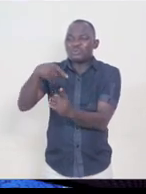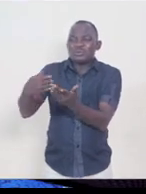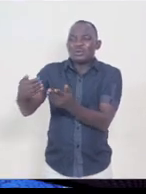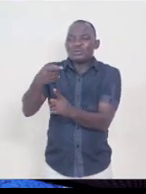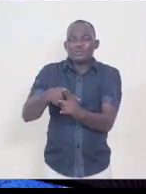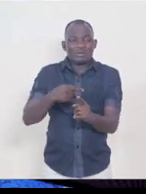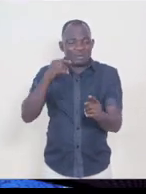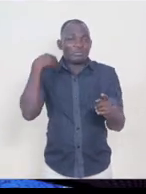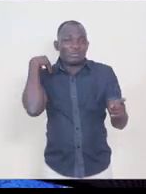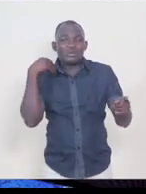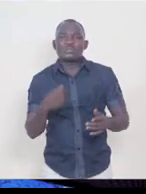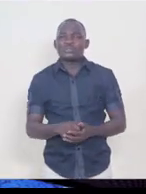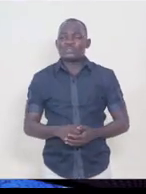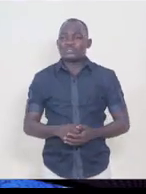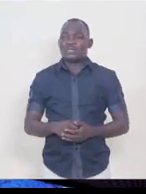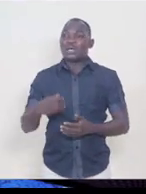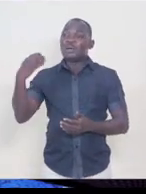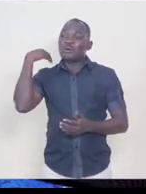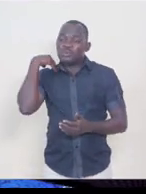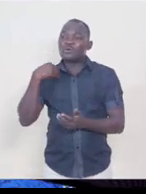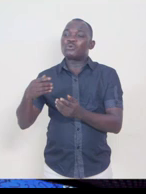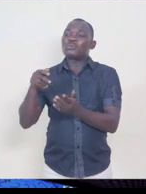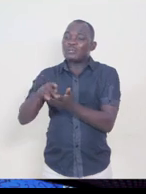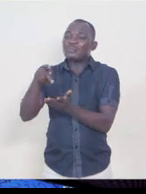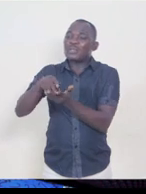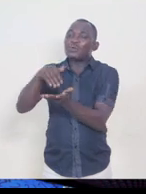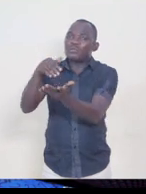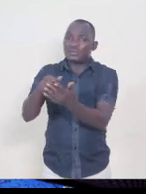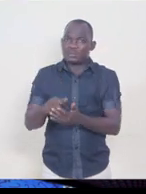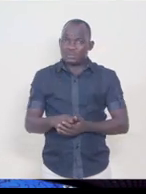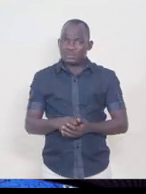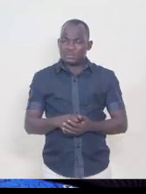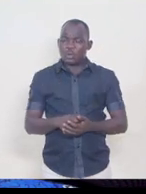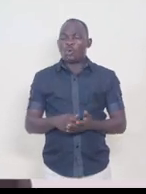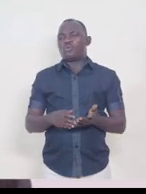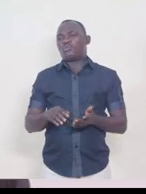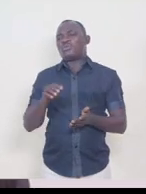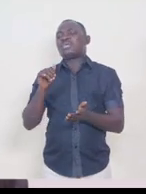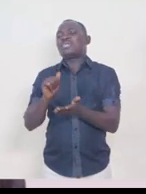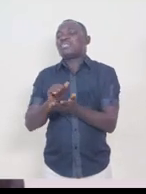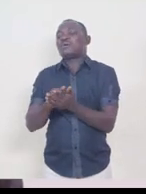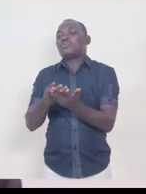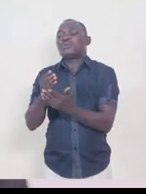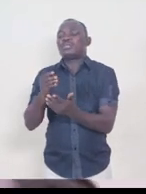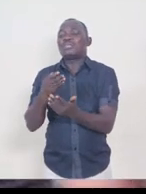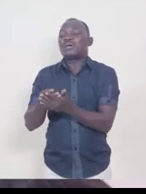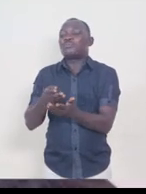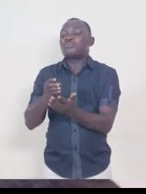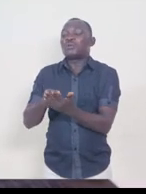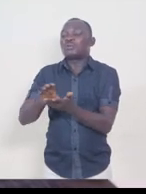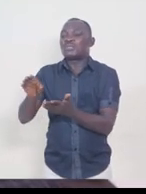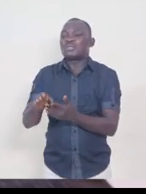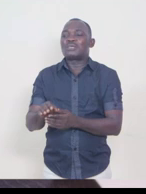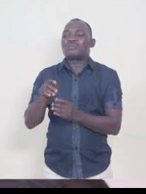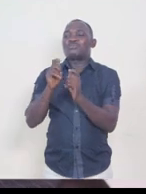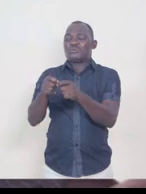for my client for her past 6 months? Those were bonuses, not my salary. Wow. Bonuses every